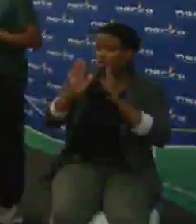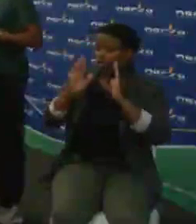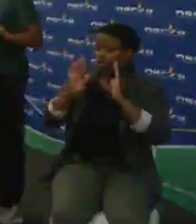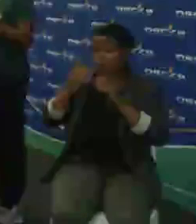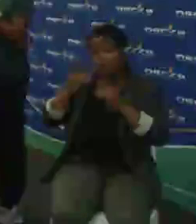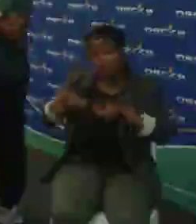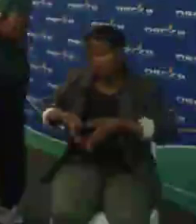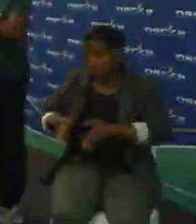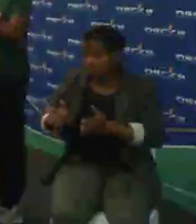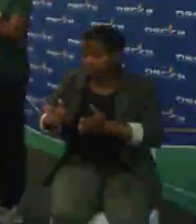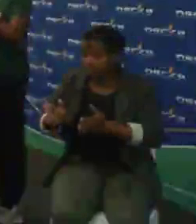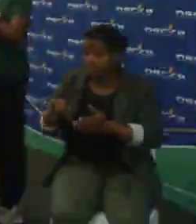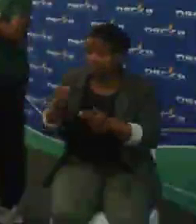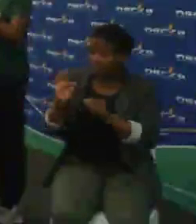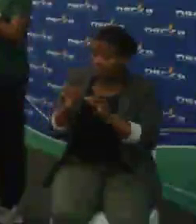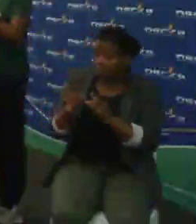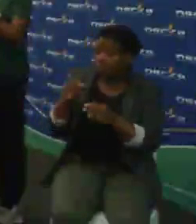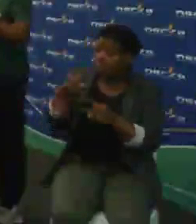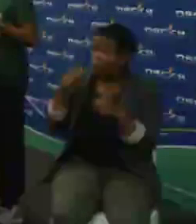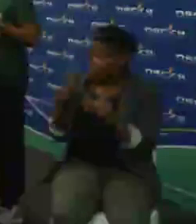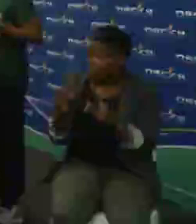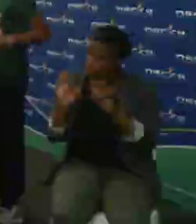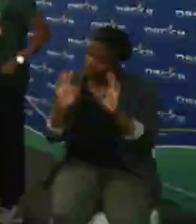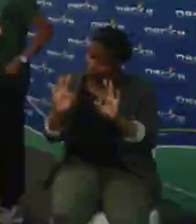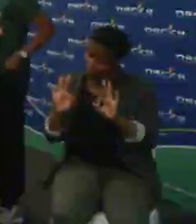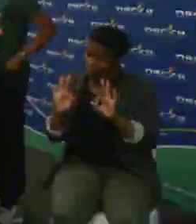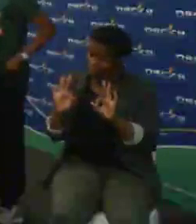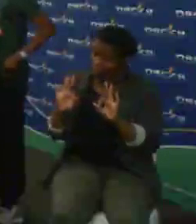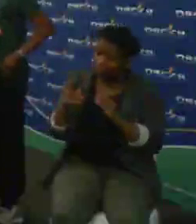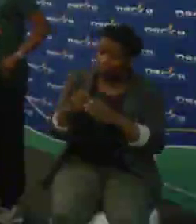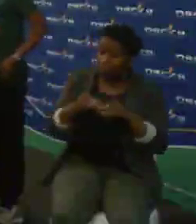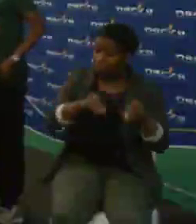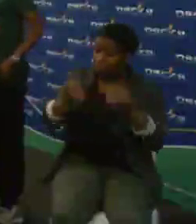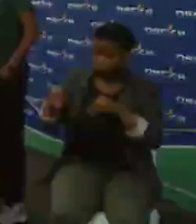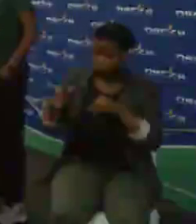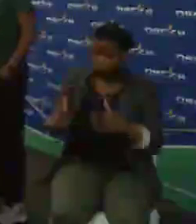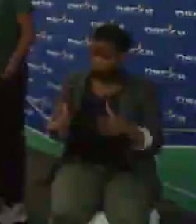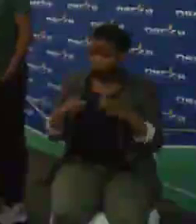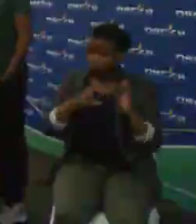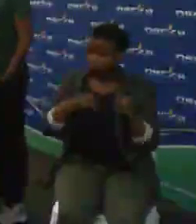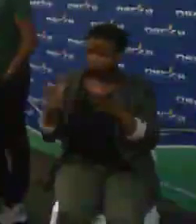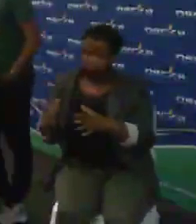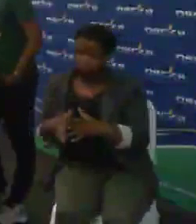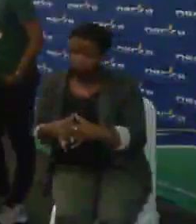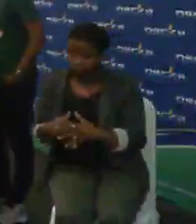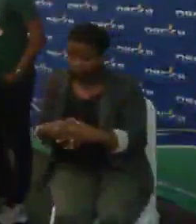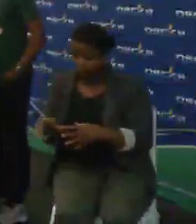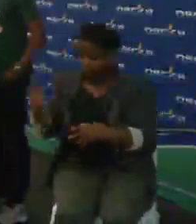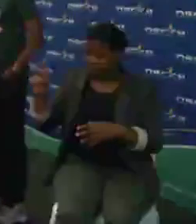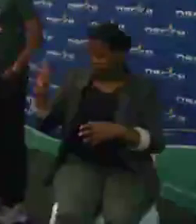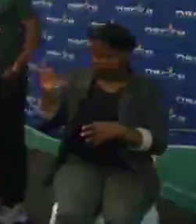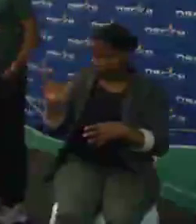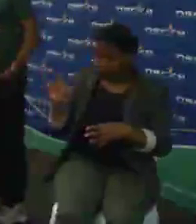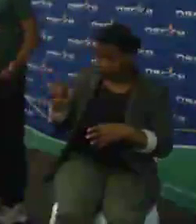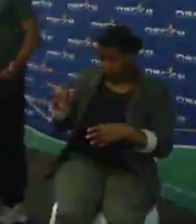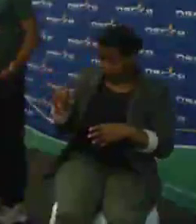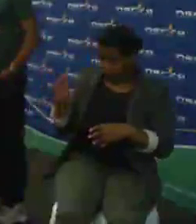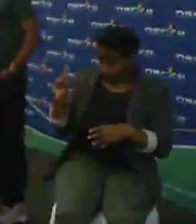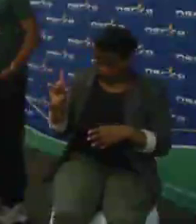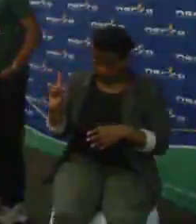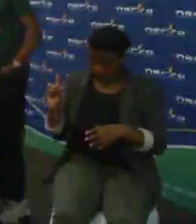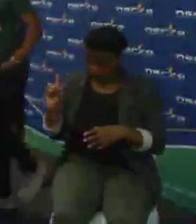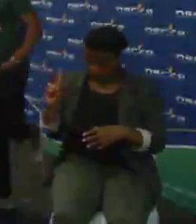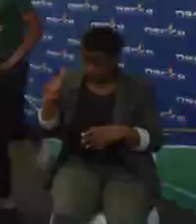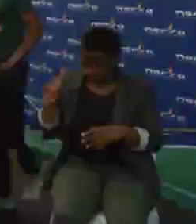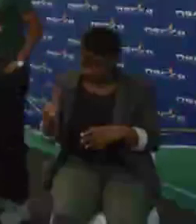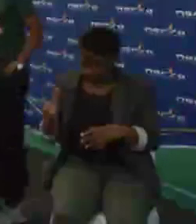is actually achieving its objectives. Moving on. The MYPD objective as well, the third one,